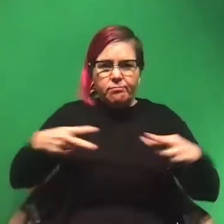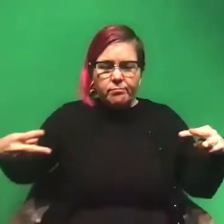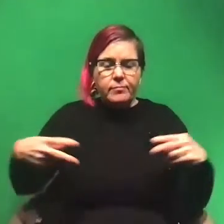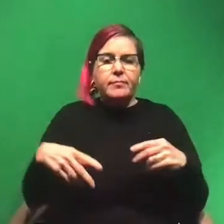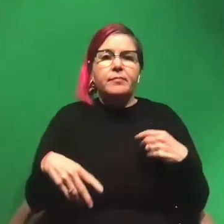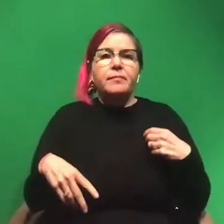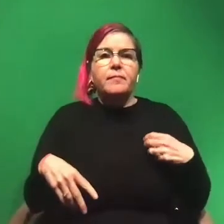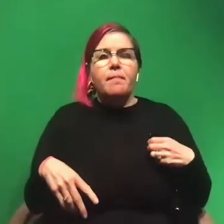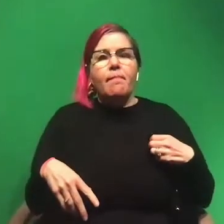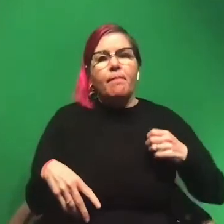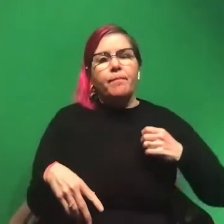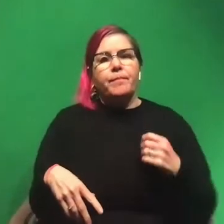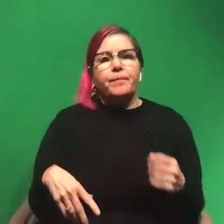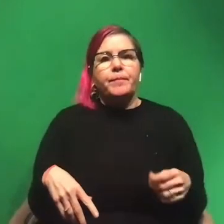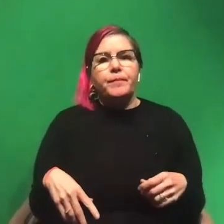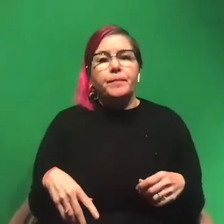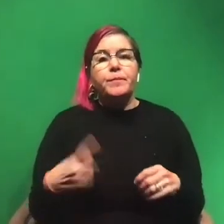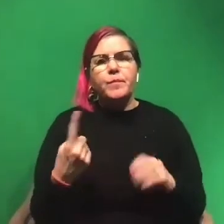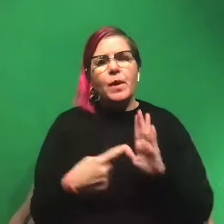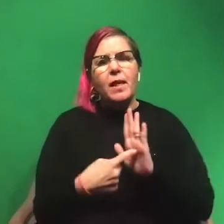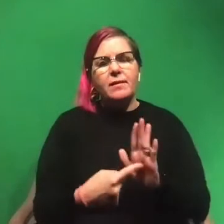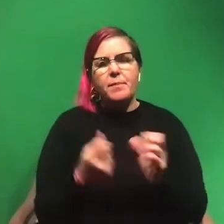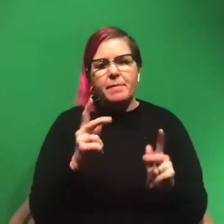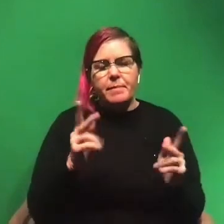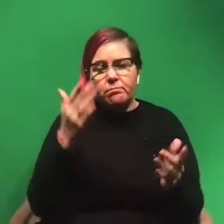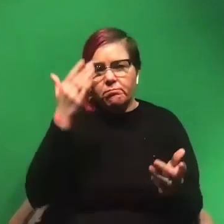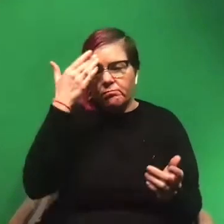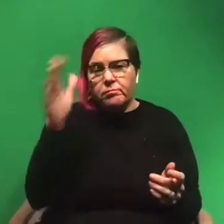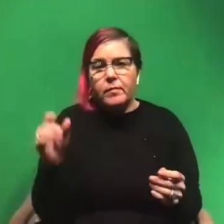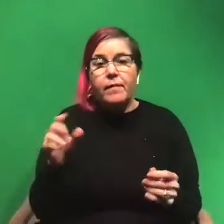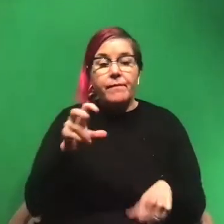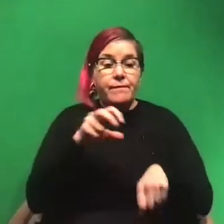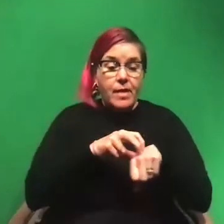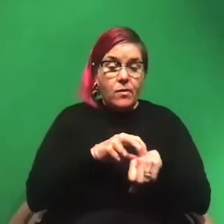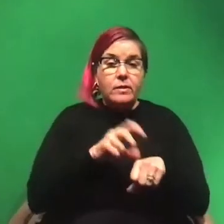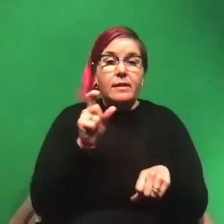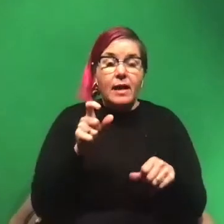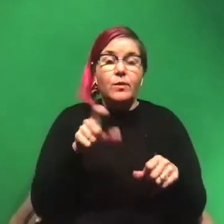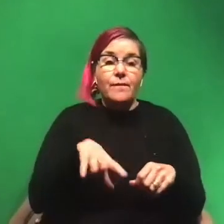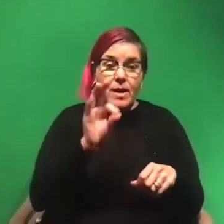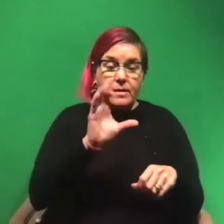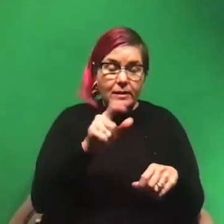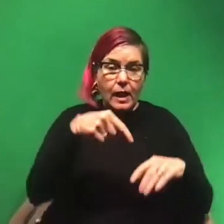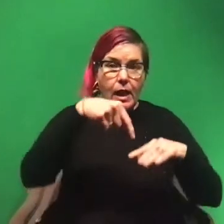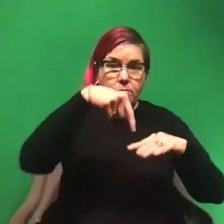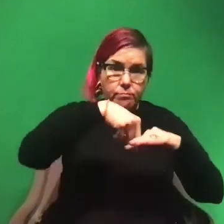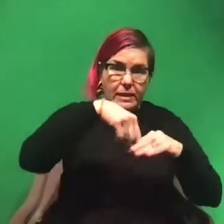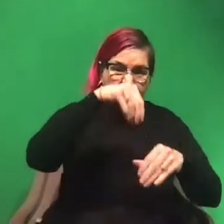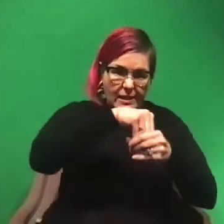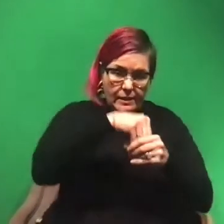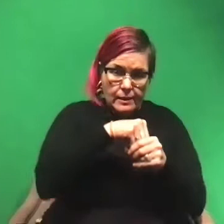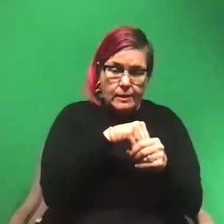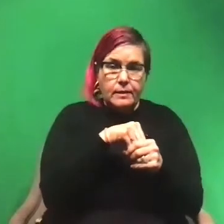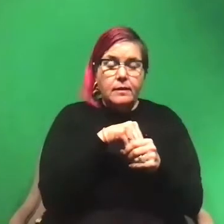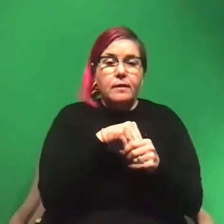exemption. One example that a lot of people don't know is that, again, virus needs to find its cell and enter. It